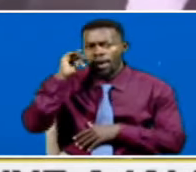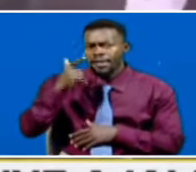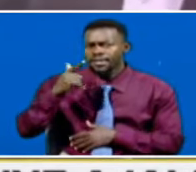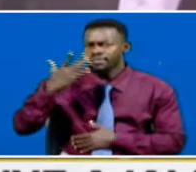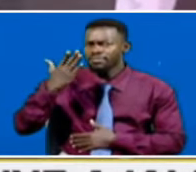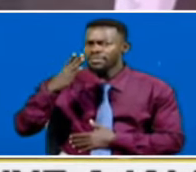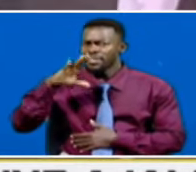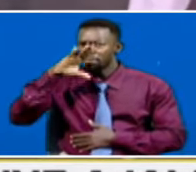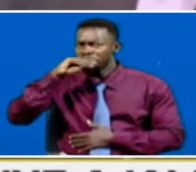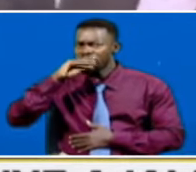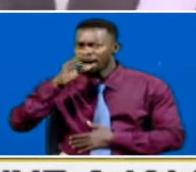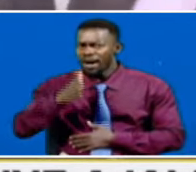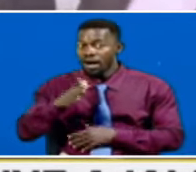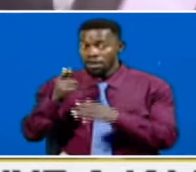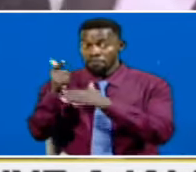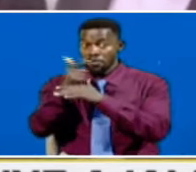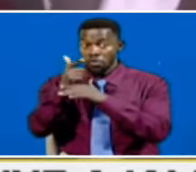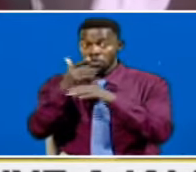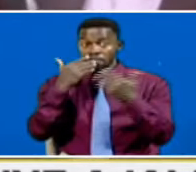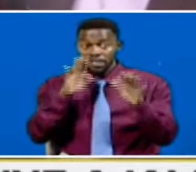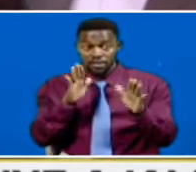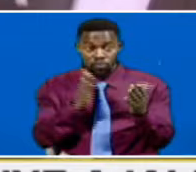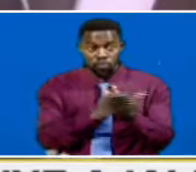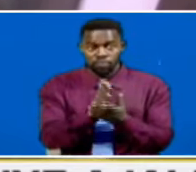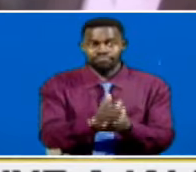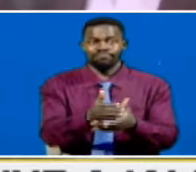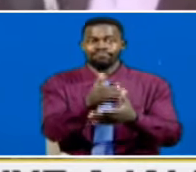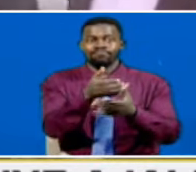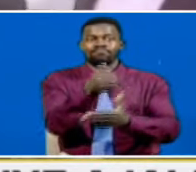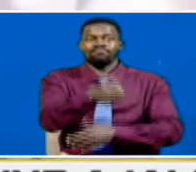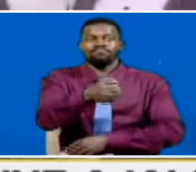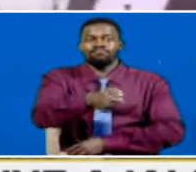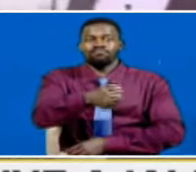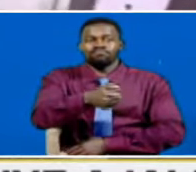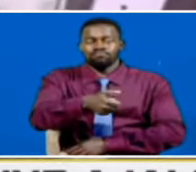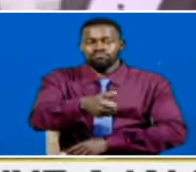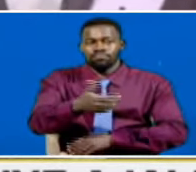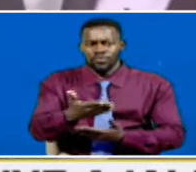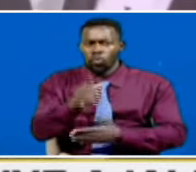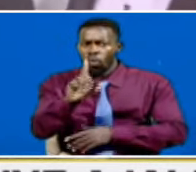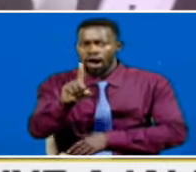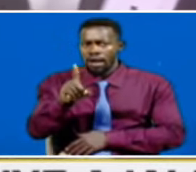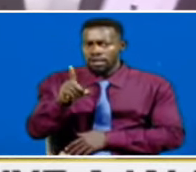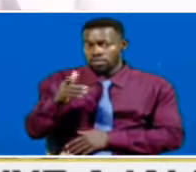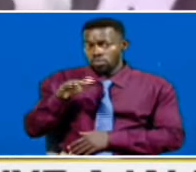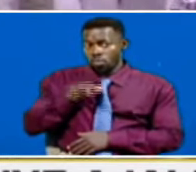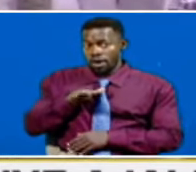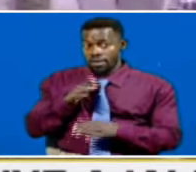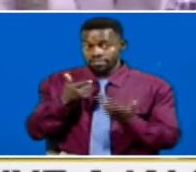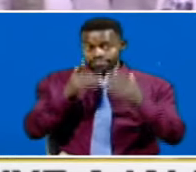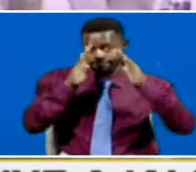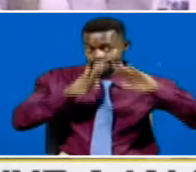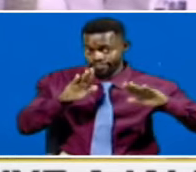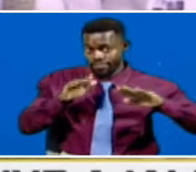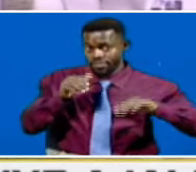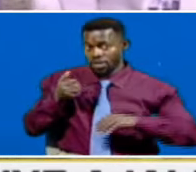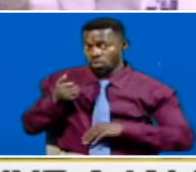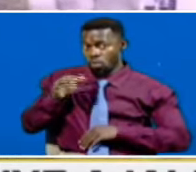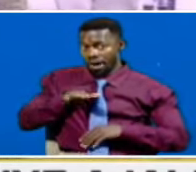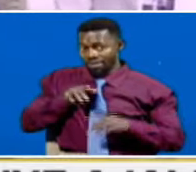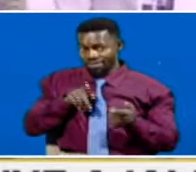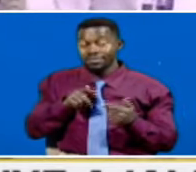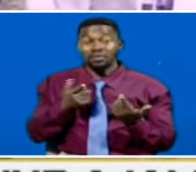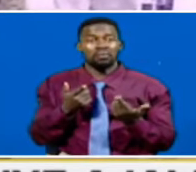wa kike muislamu kumsalimia kwa mkono kinyume na sheria ya dini ya Kiislamu. Ng'ondi kunradhi,